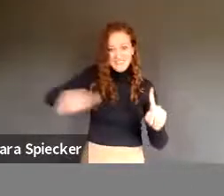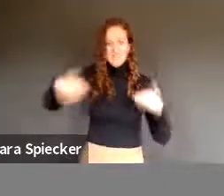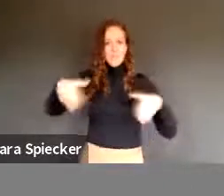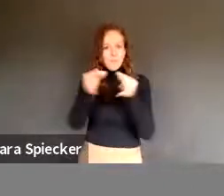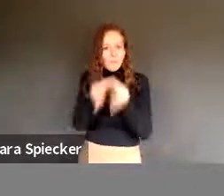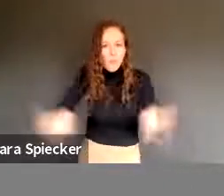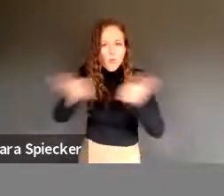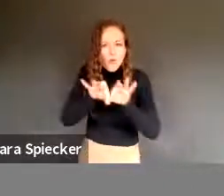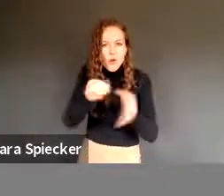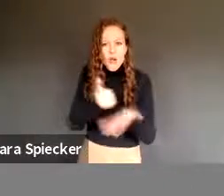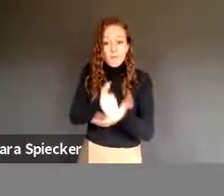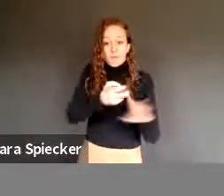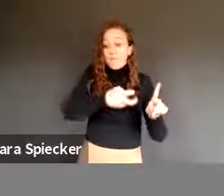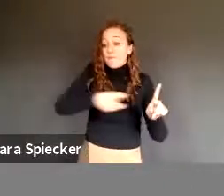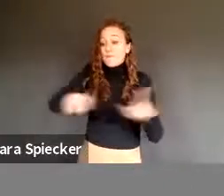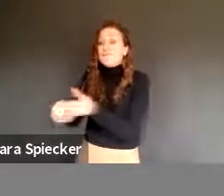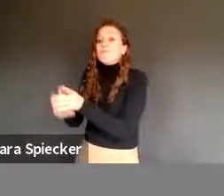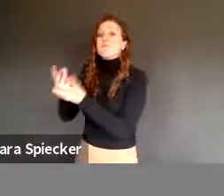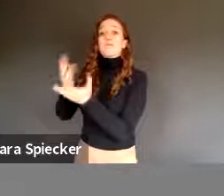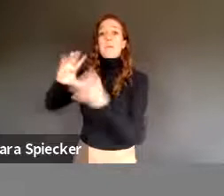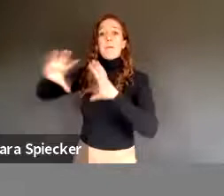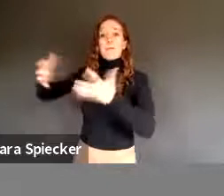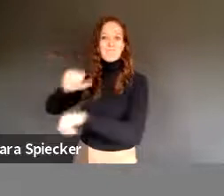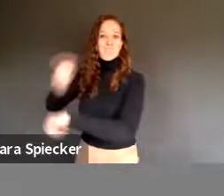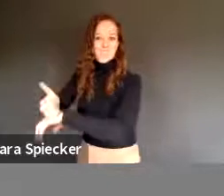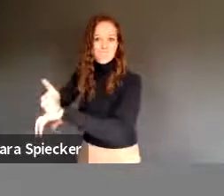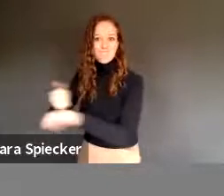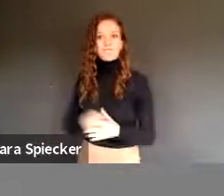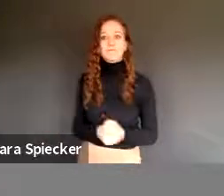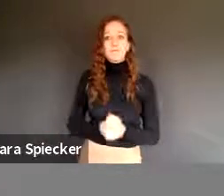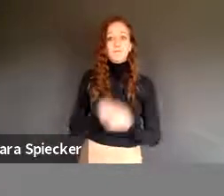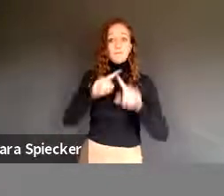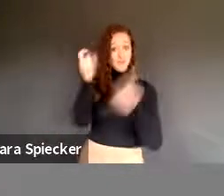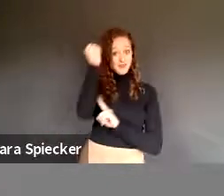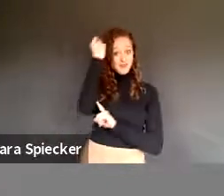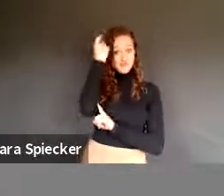is critical to the successful establishment of future benthic populations.